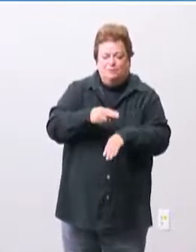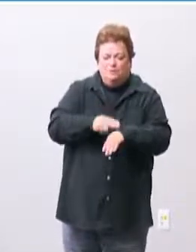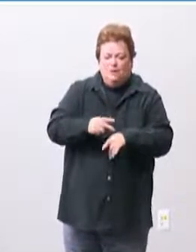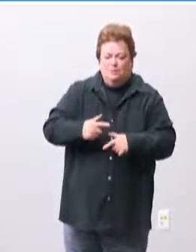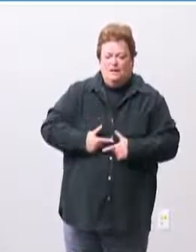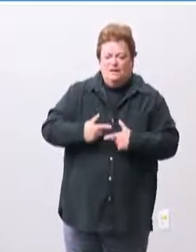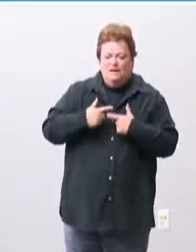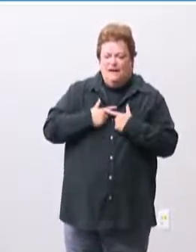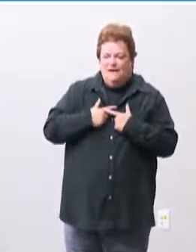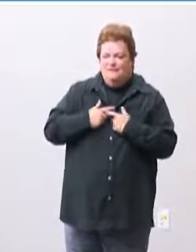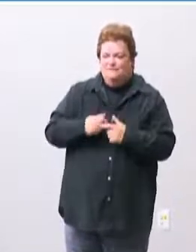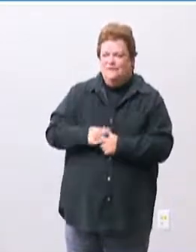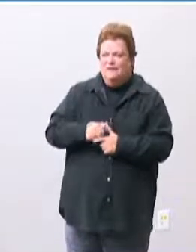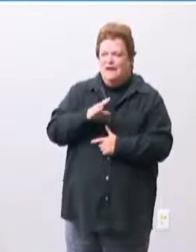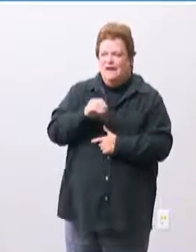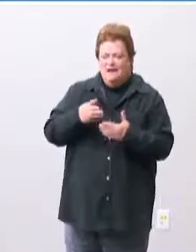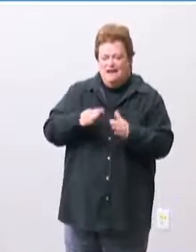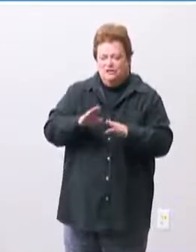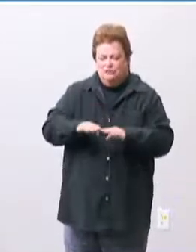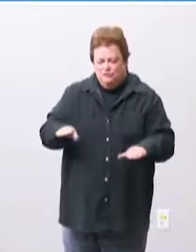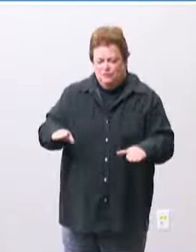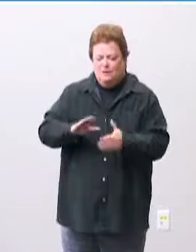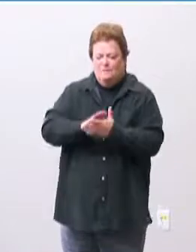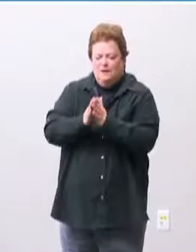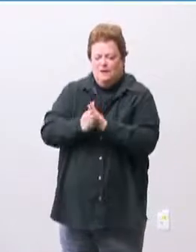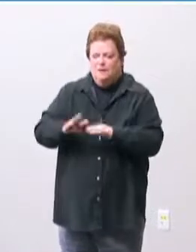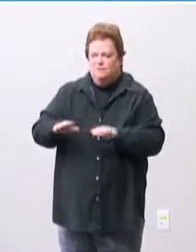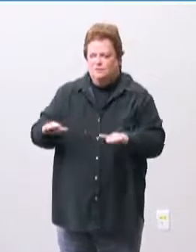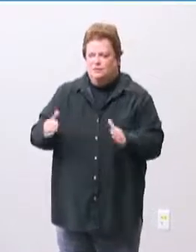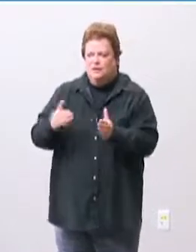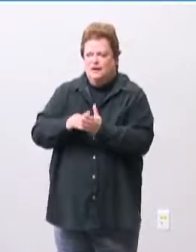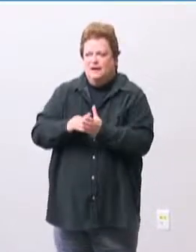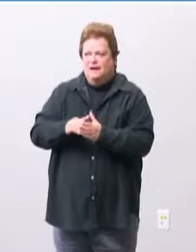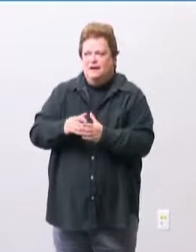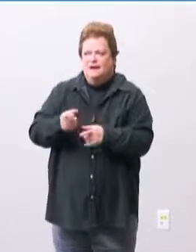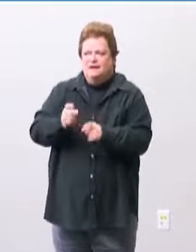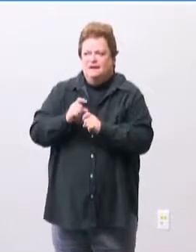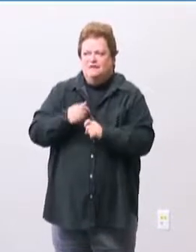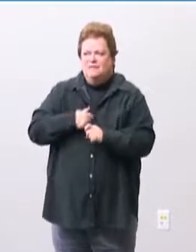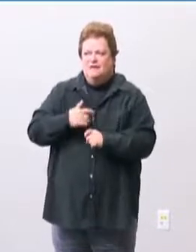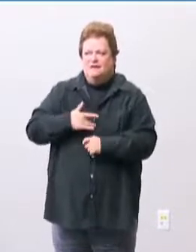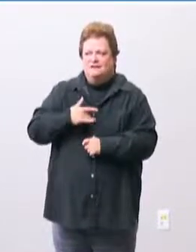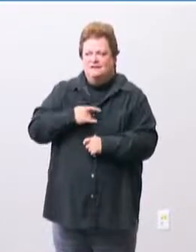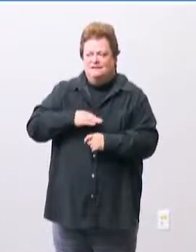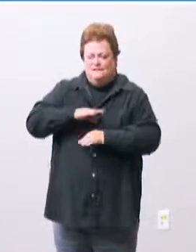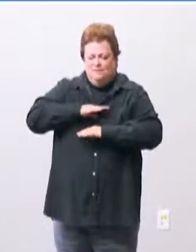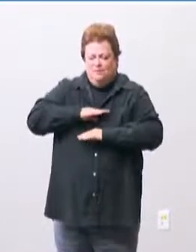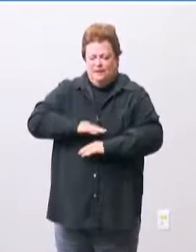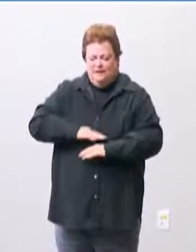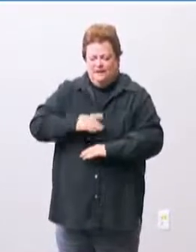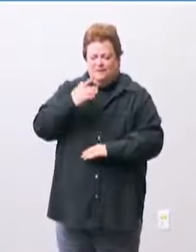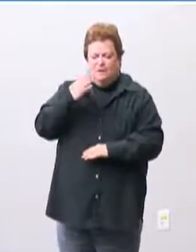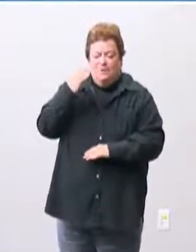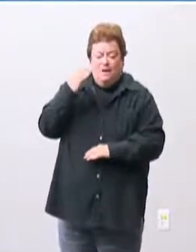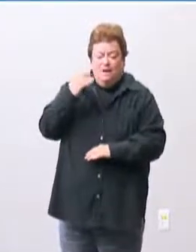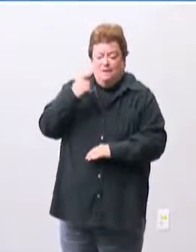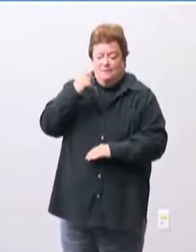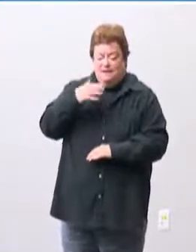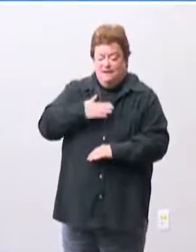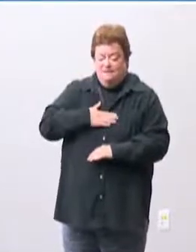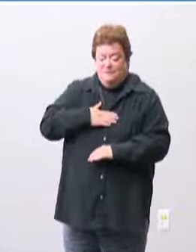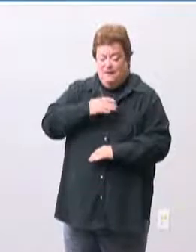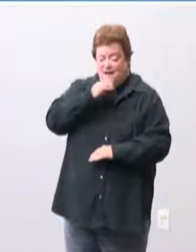be children again. As a mom, it gives me a sense of relief. Why? Because my 10 and